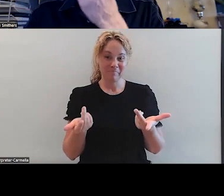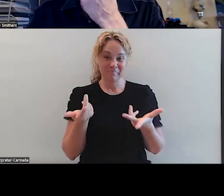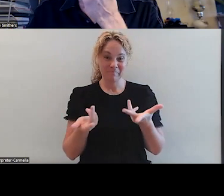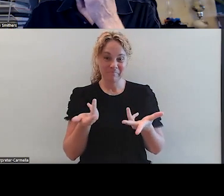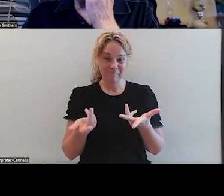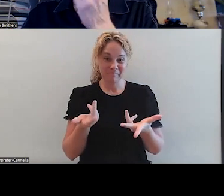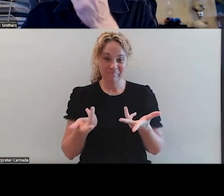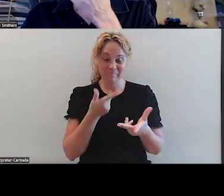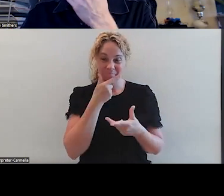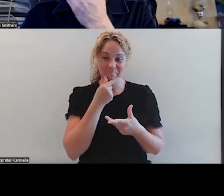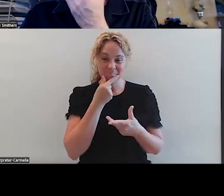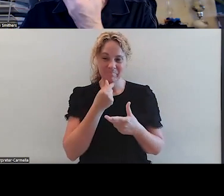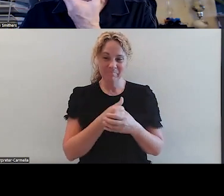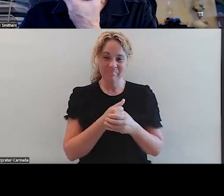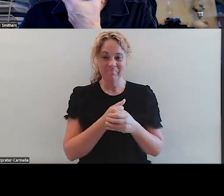Seriously.